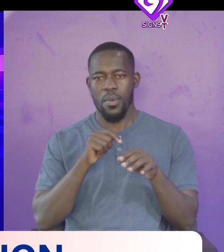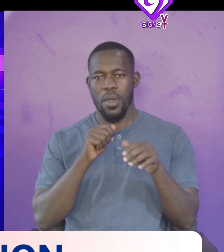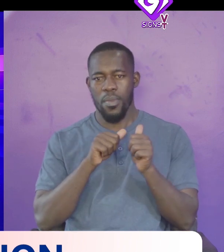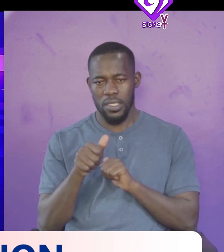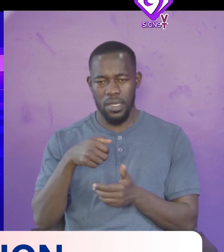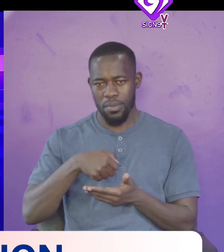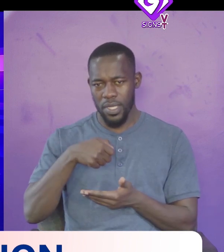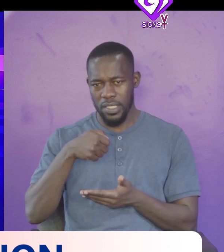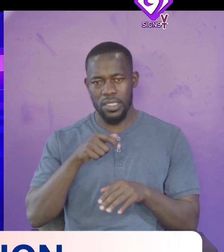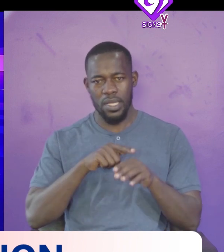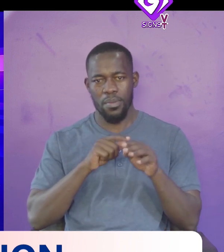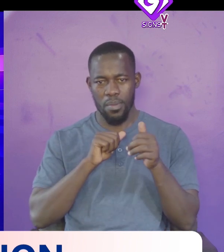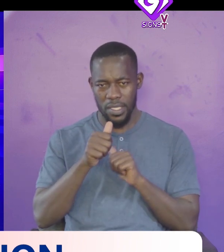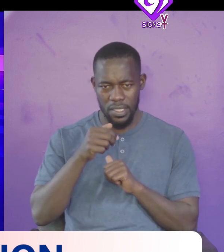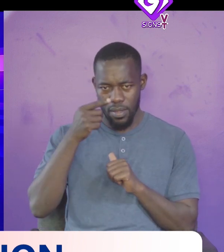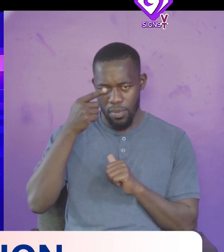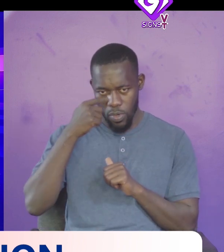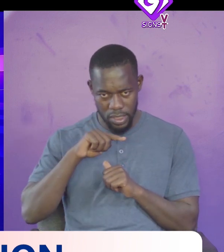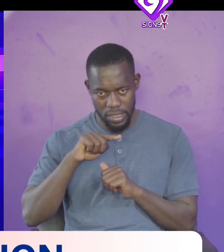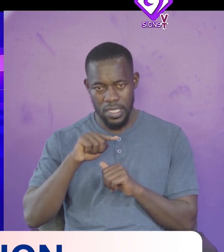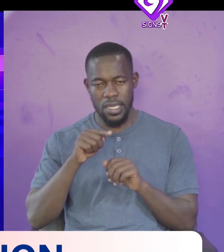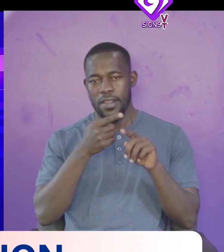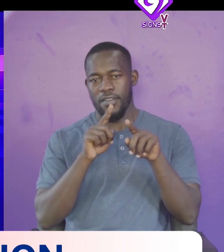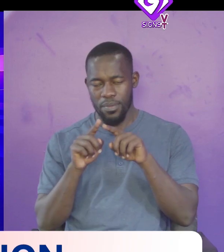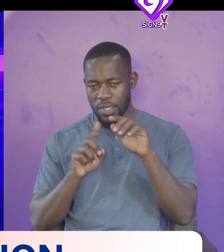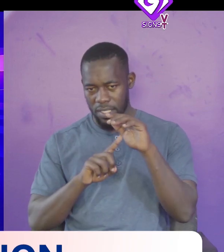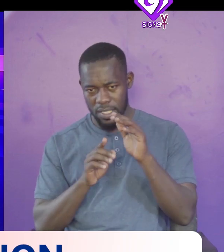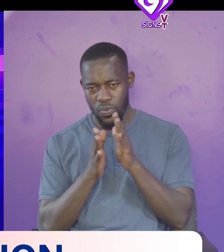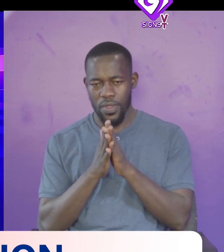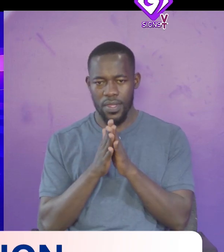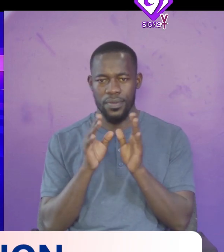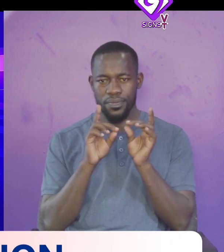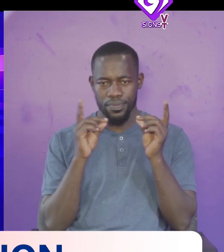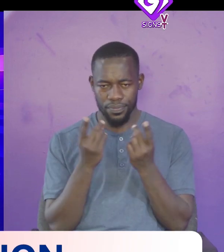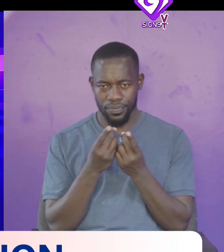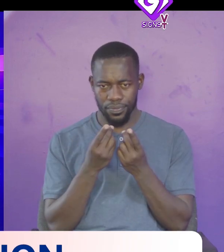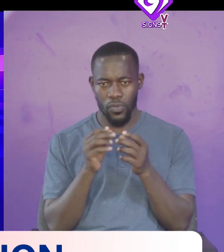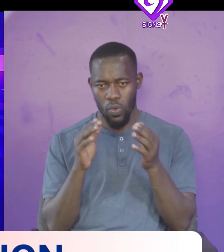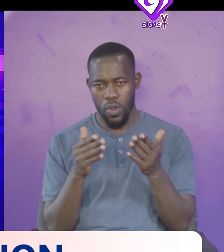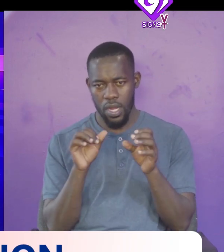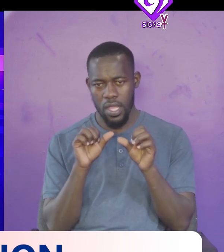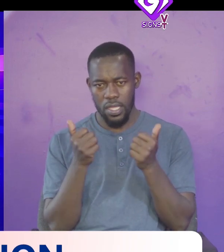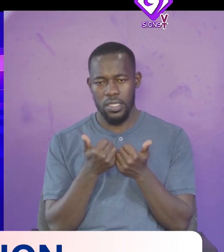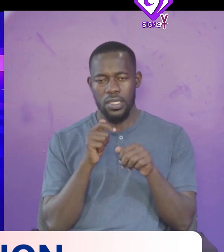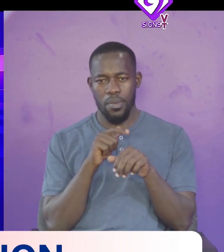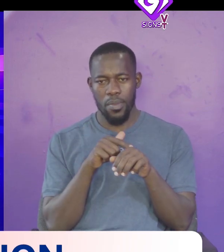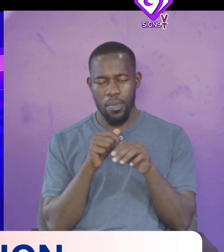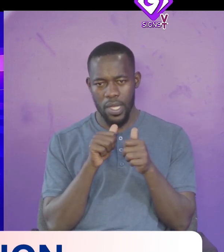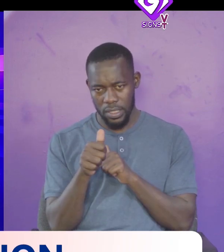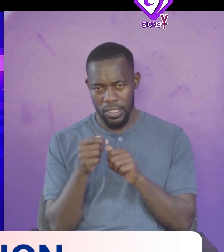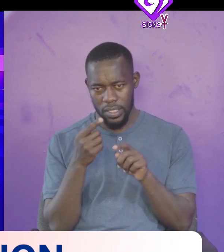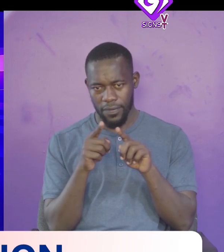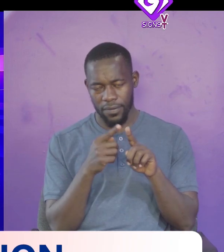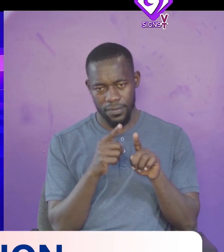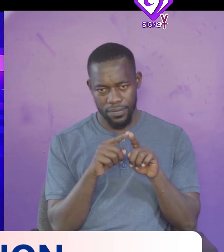any policy, ministries and departments and agencies, if they are passing any policy, that is NEMAs and the